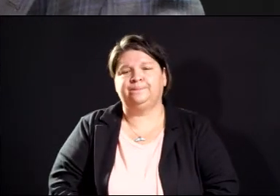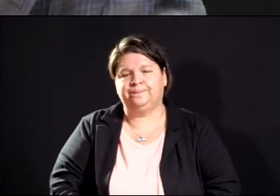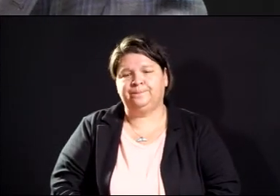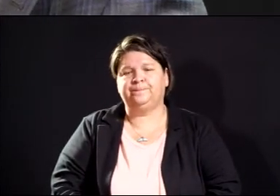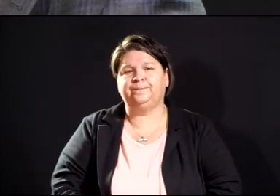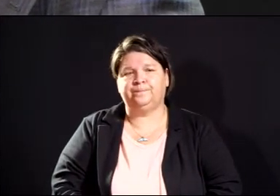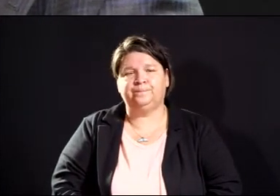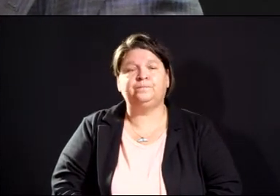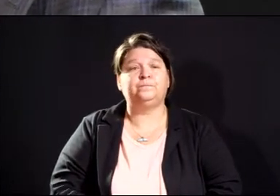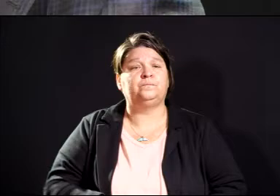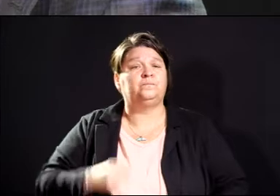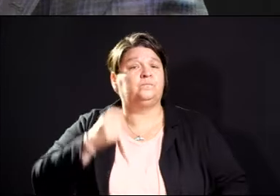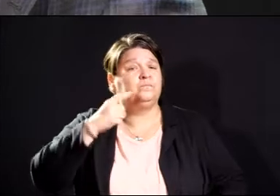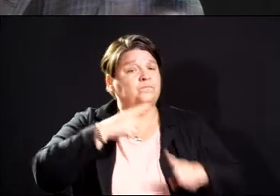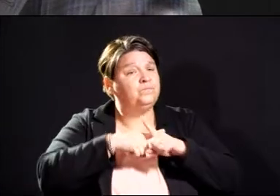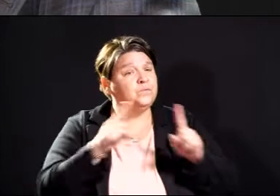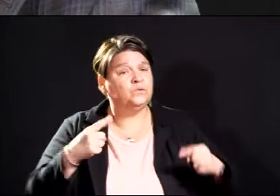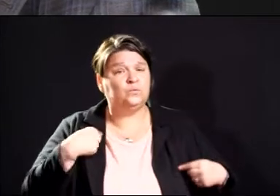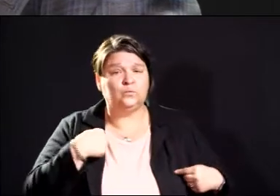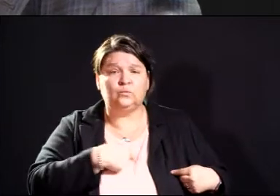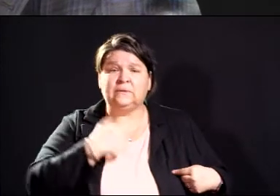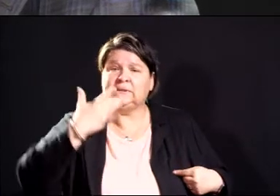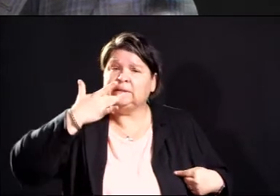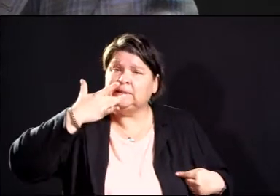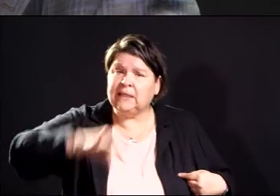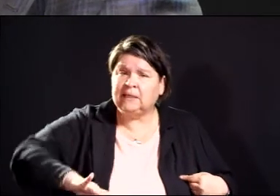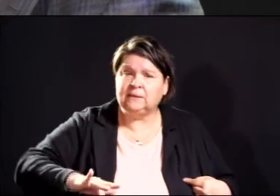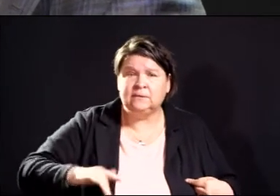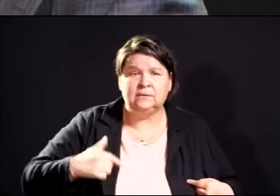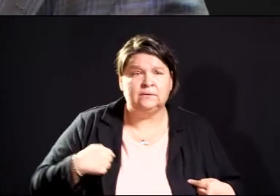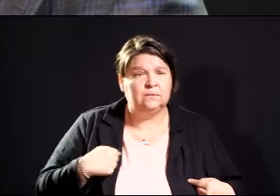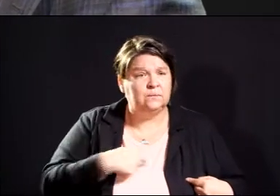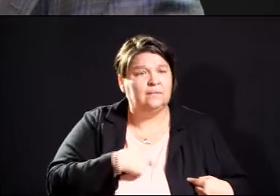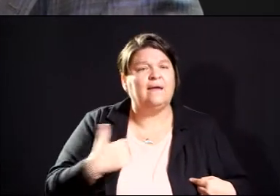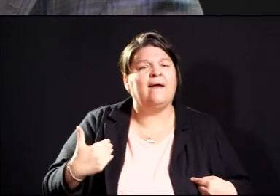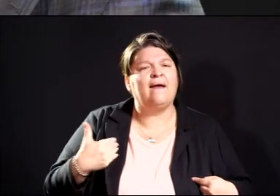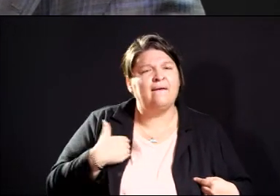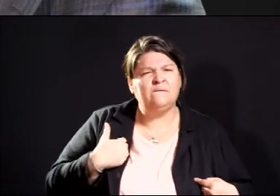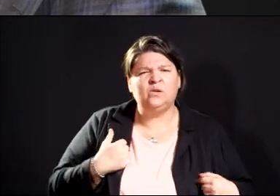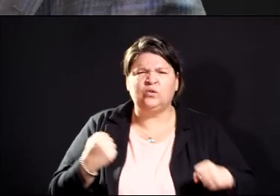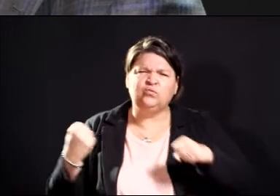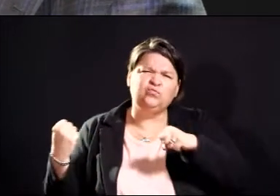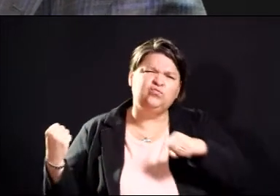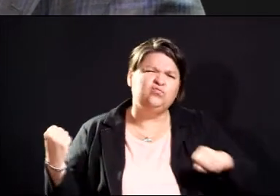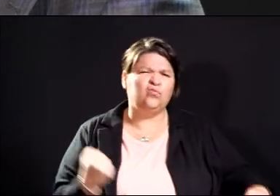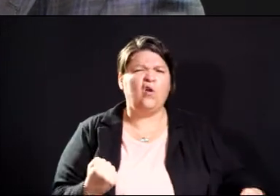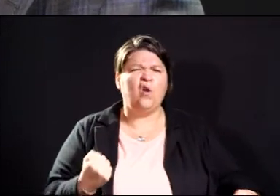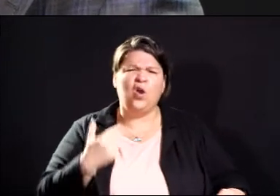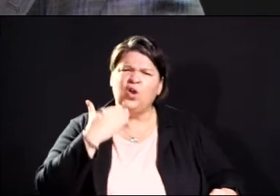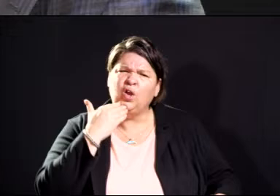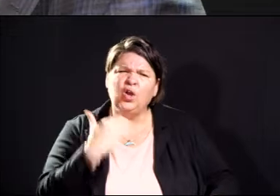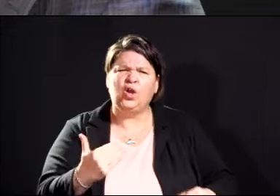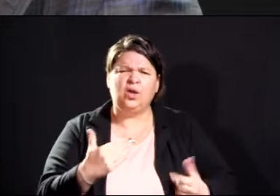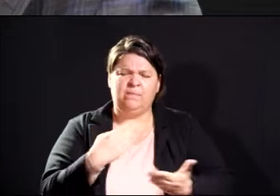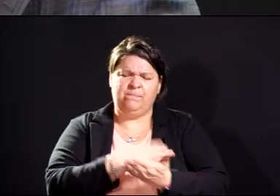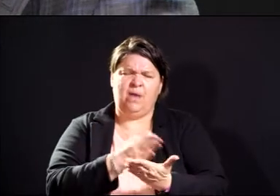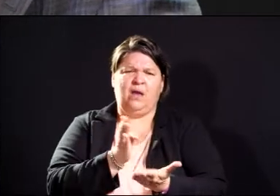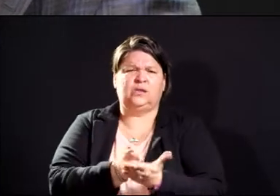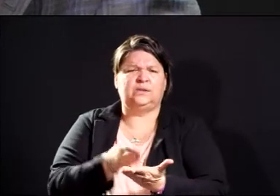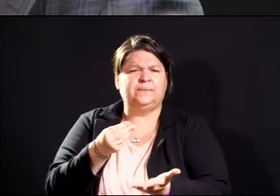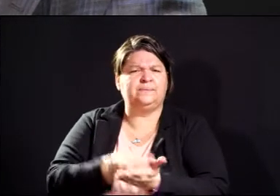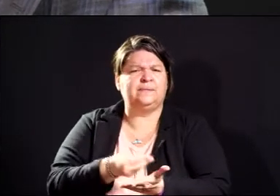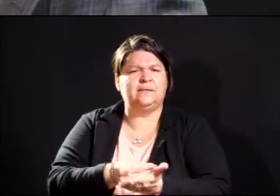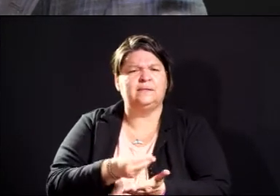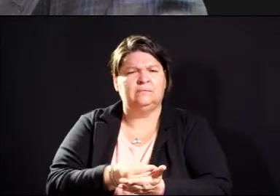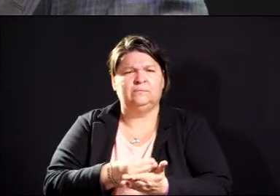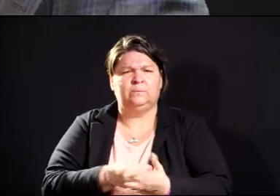you and the rest of the board. We have one of the strongest balance sheets of any U.S. airport. We will